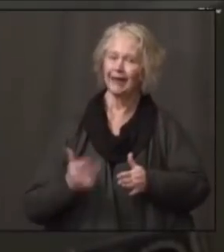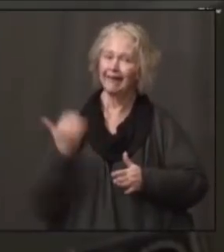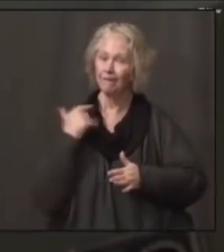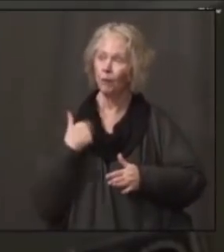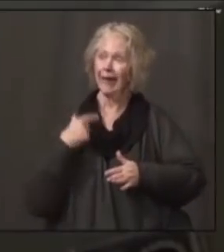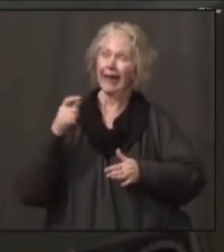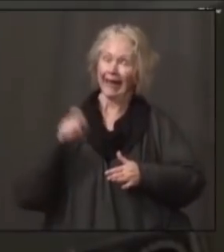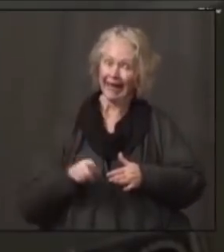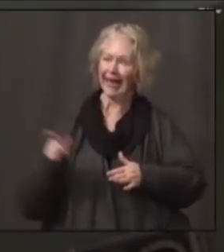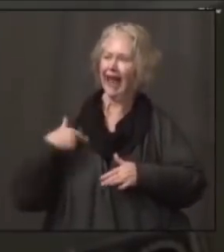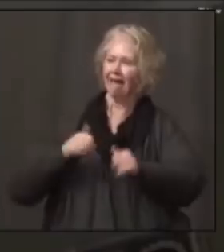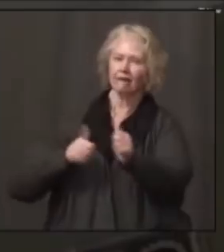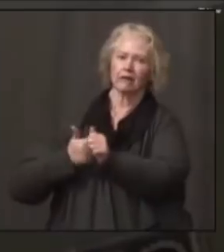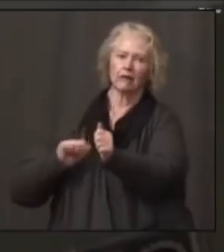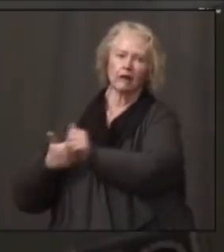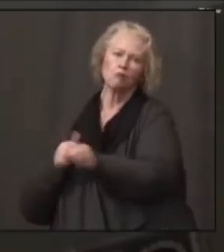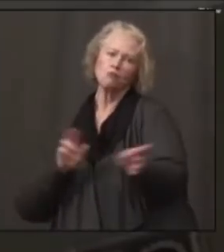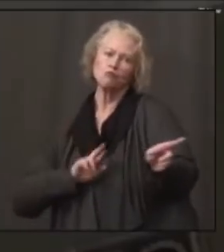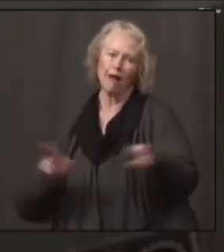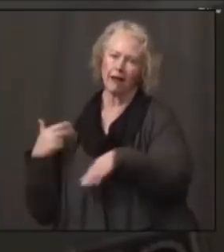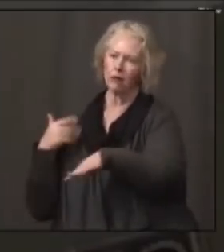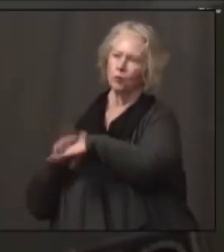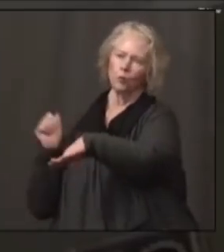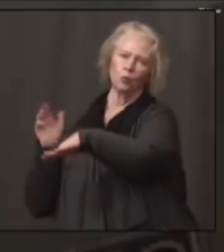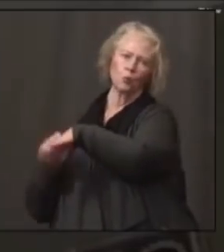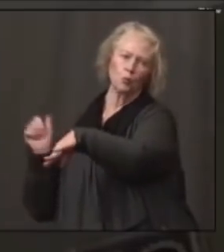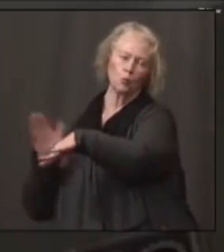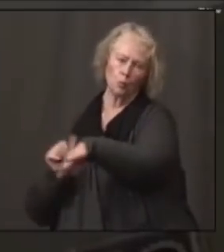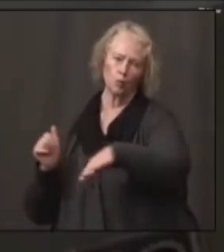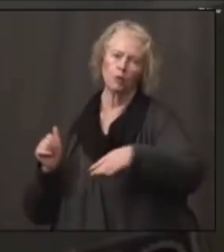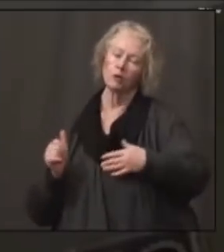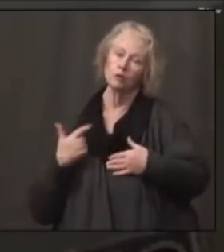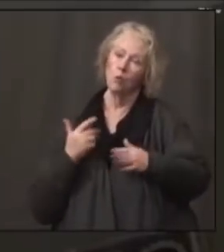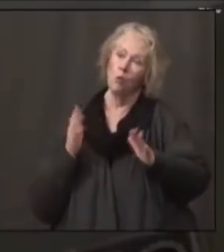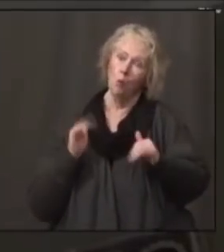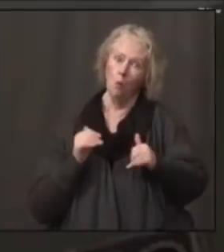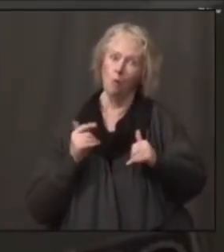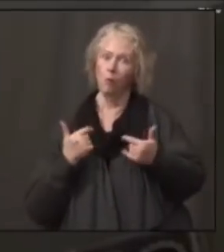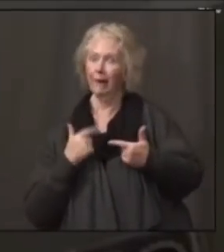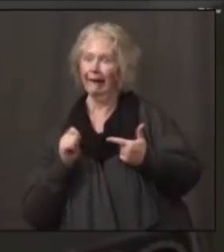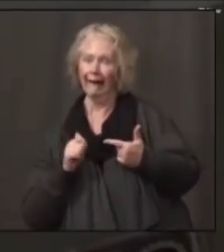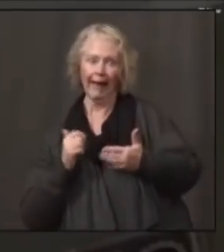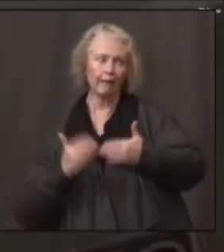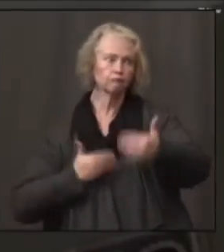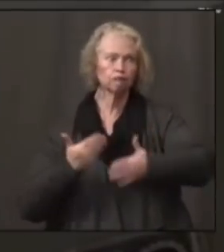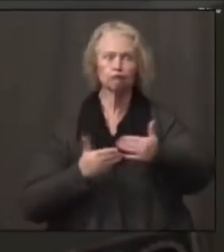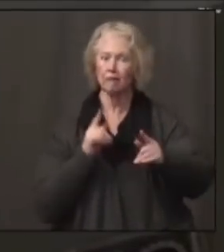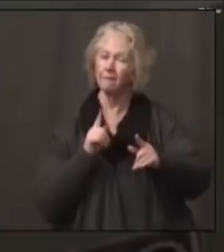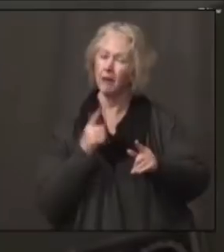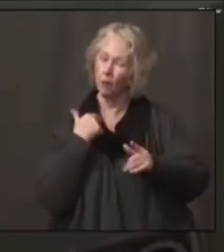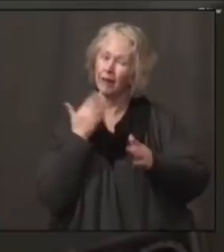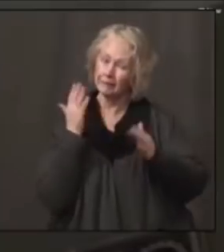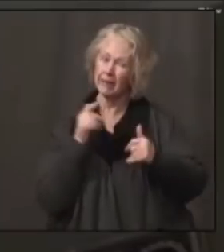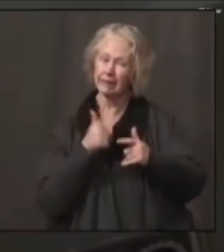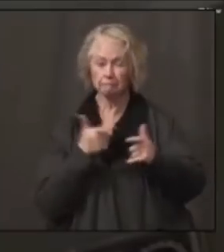it, we have plenty of resources to call in on this. So we're hoping we can stay ahead of this storm, but it is a major storm we're looking